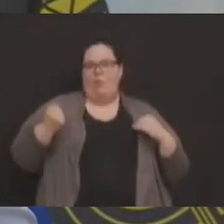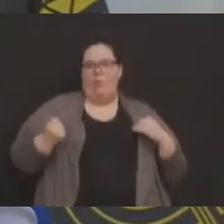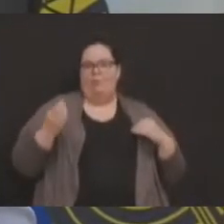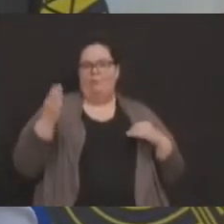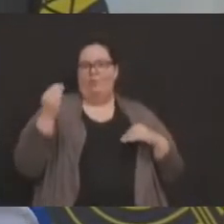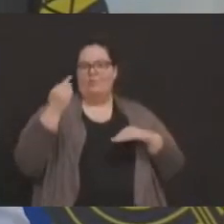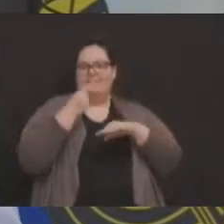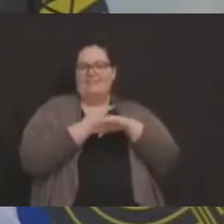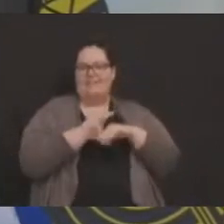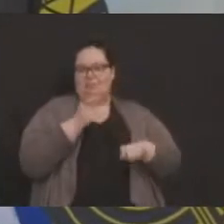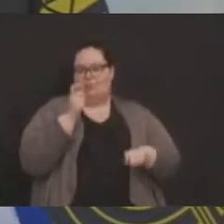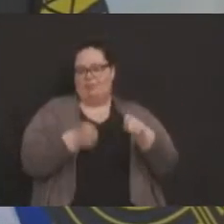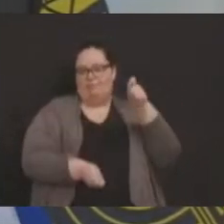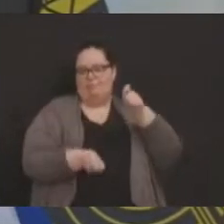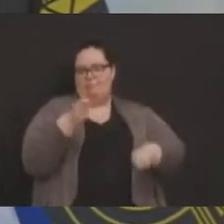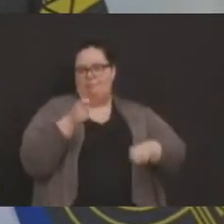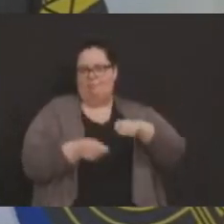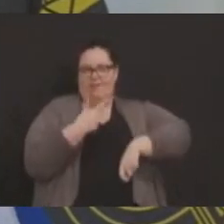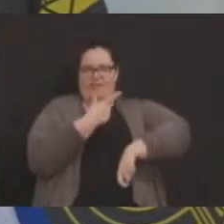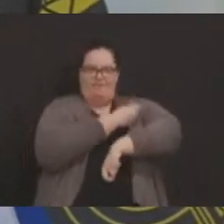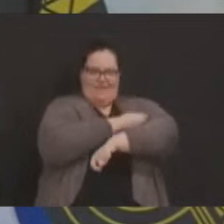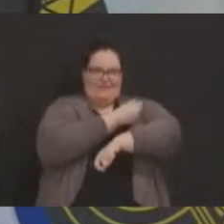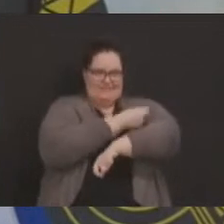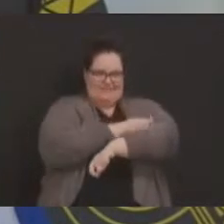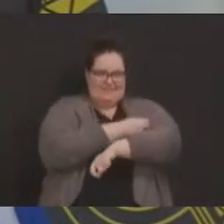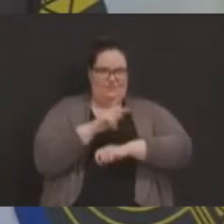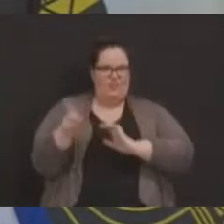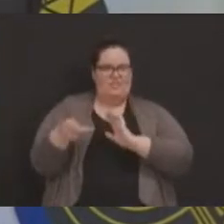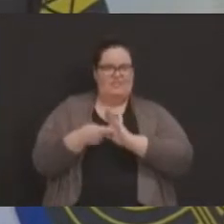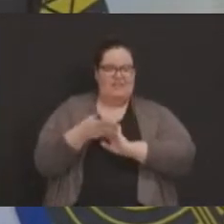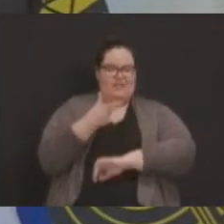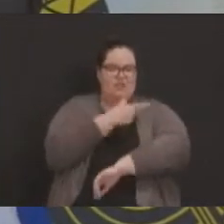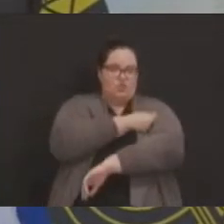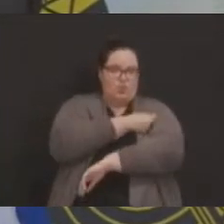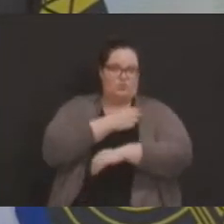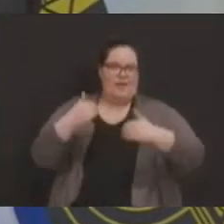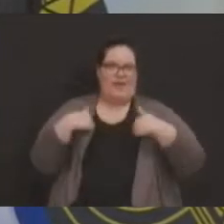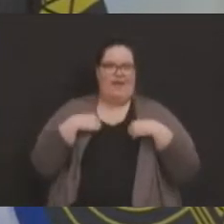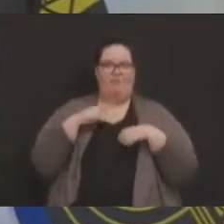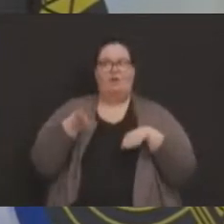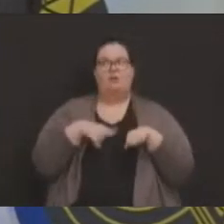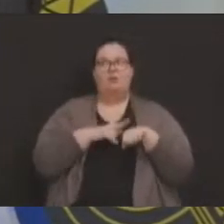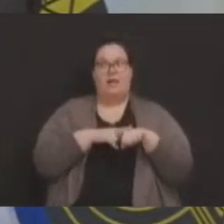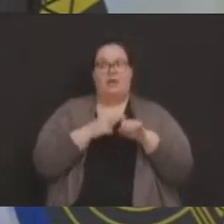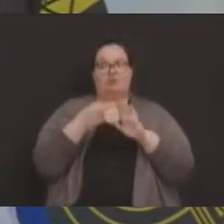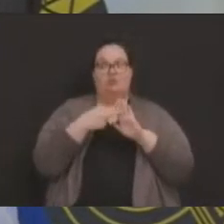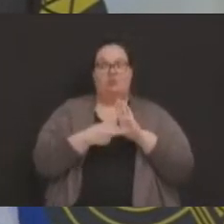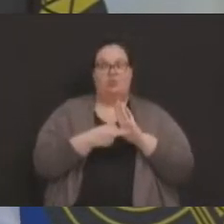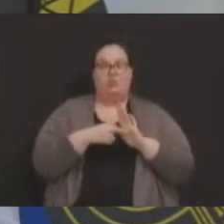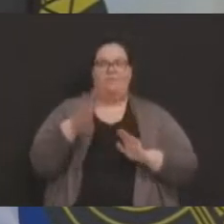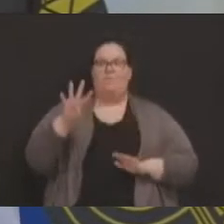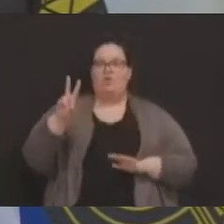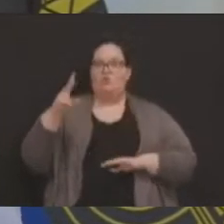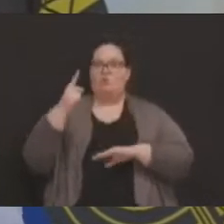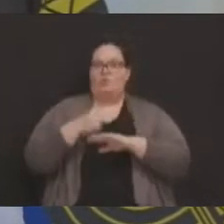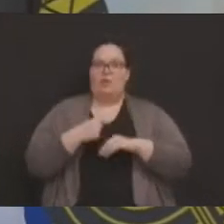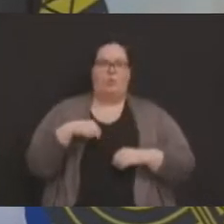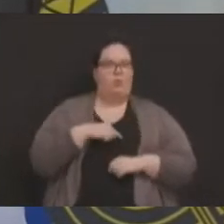days. And we continue to use that same plan, that same approach moving forward. I do want to commend